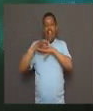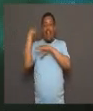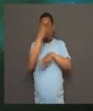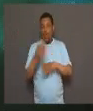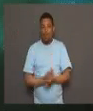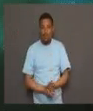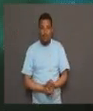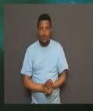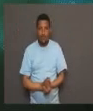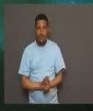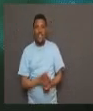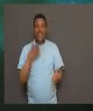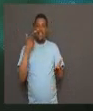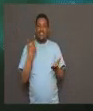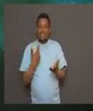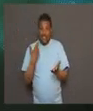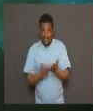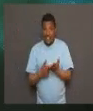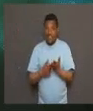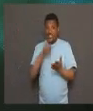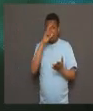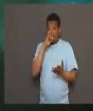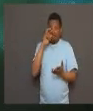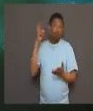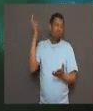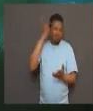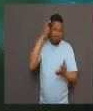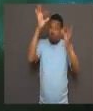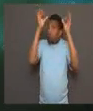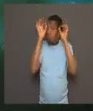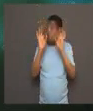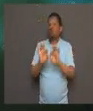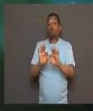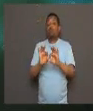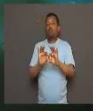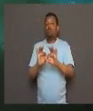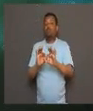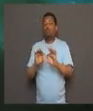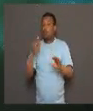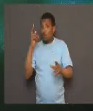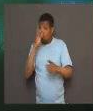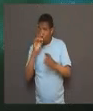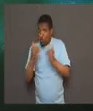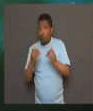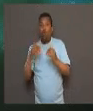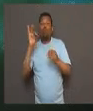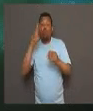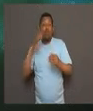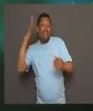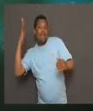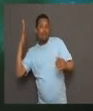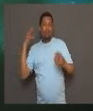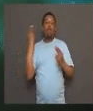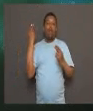landscapes. These skills are necessary for certain professions,